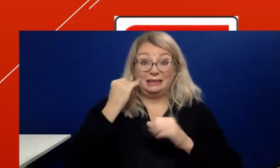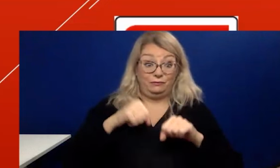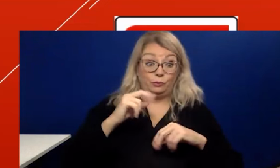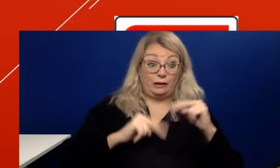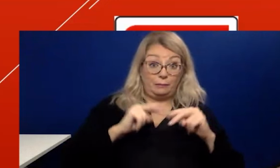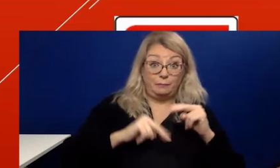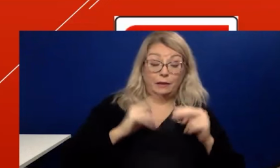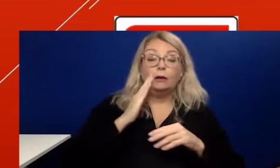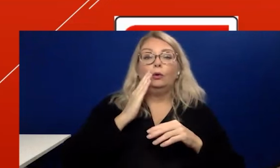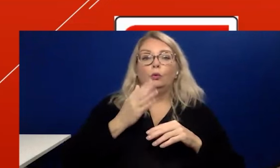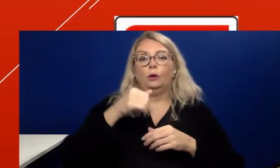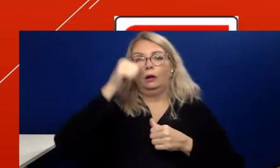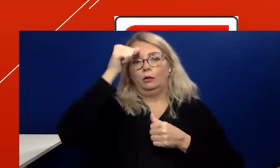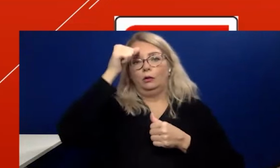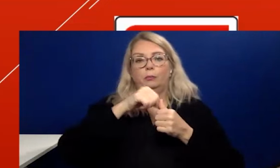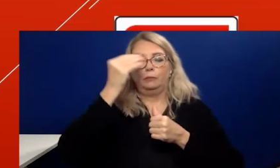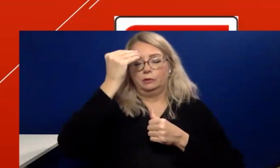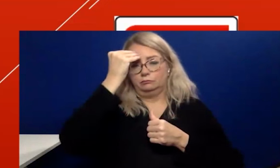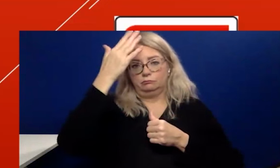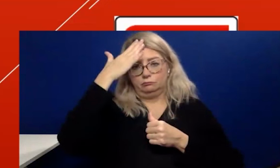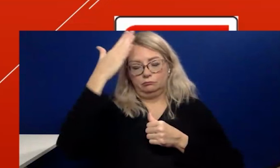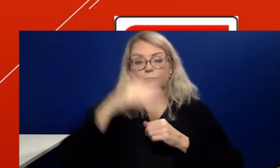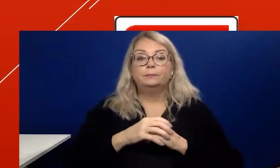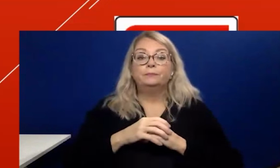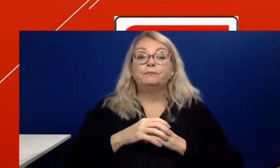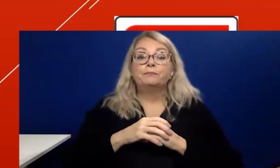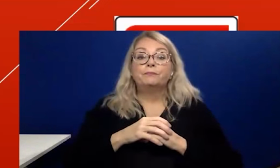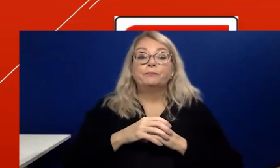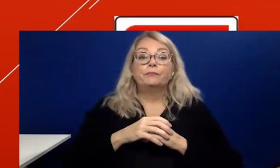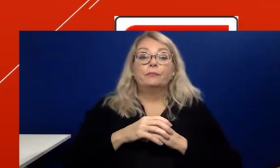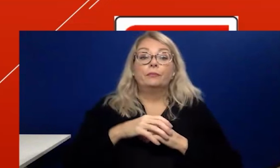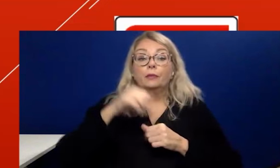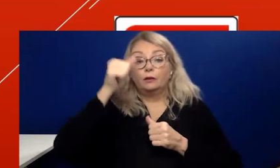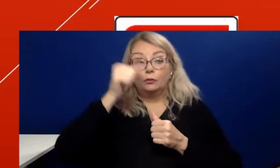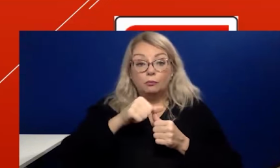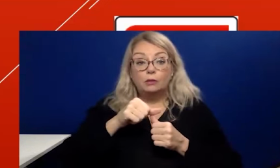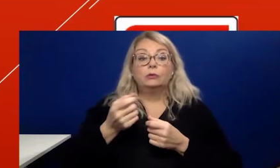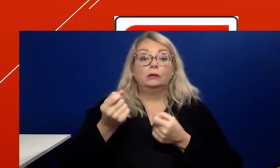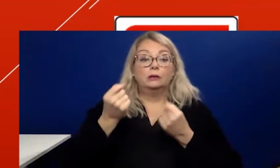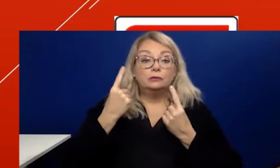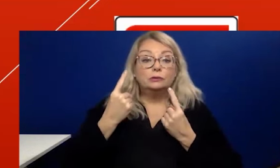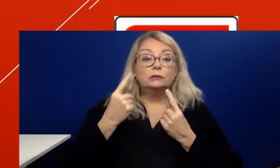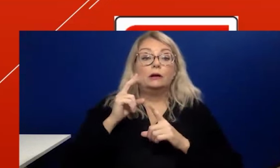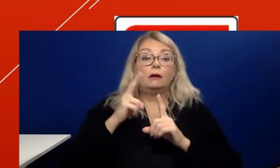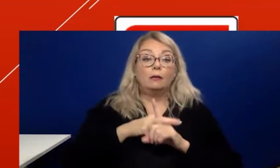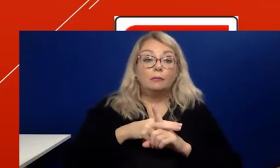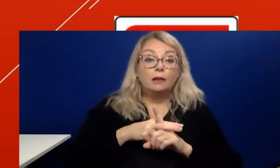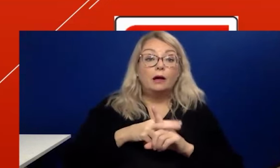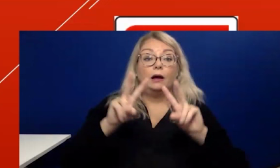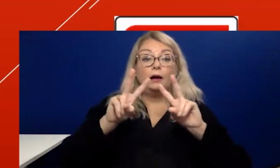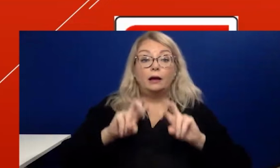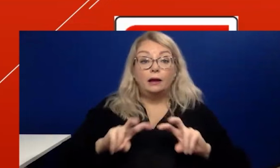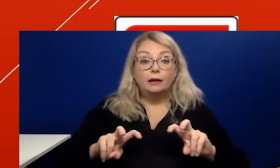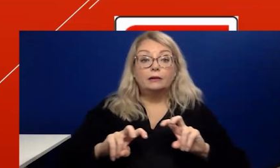right? Leading up to that, we're remembering, we're understanding, we're applying, we're analyzing, we're evaluating, and then we're creating.